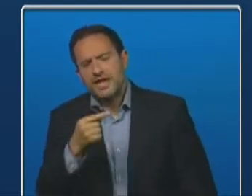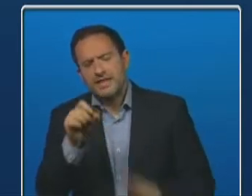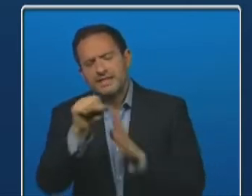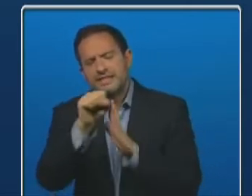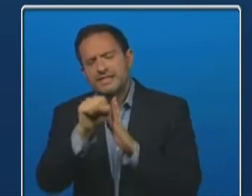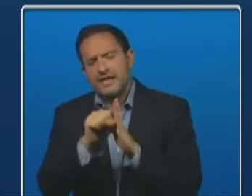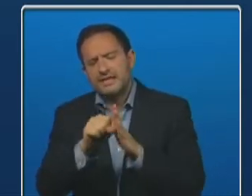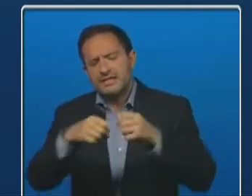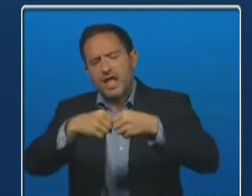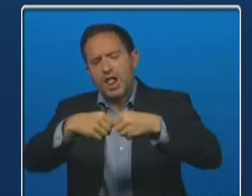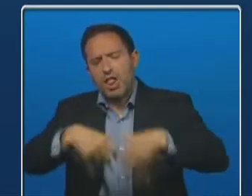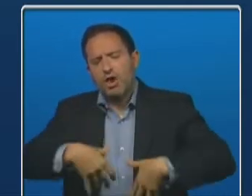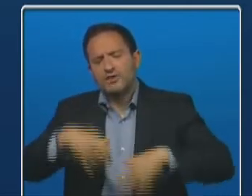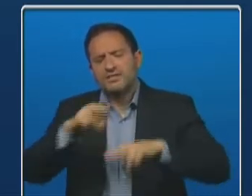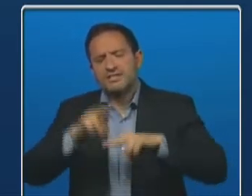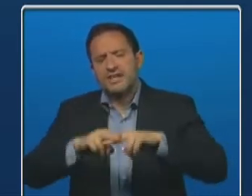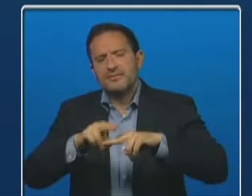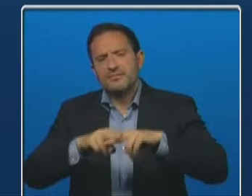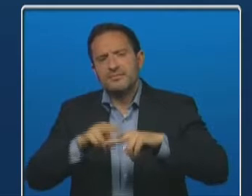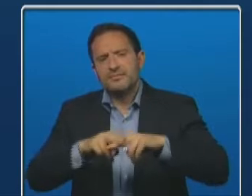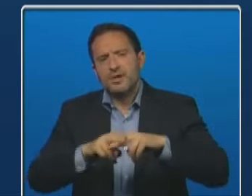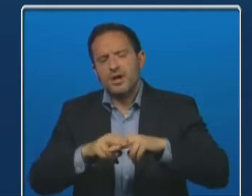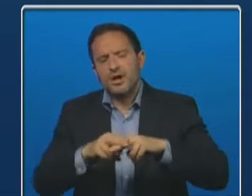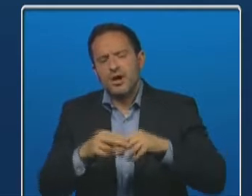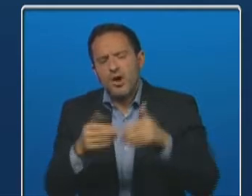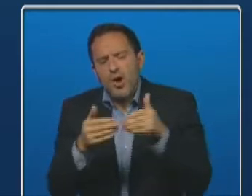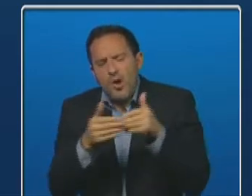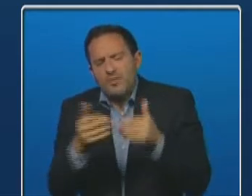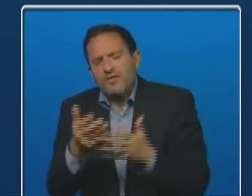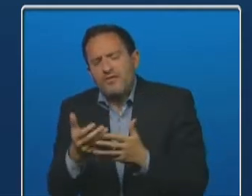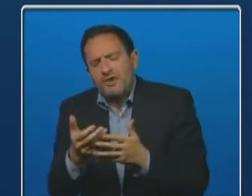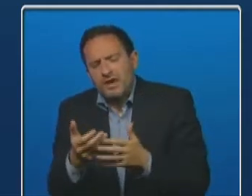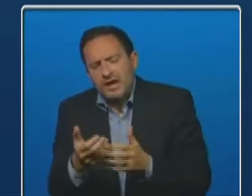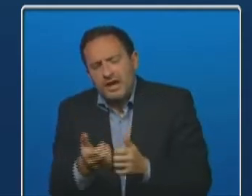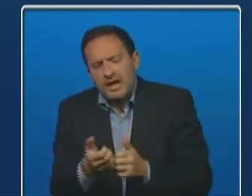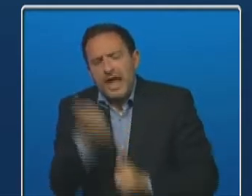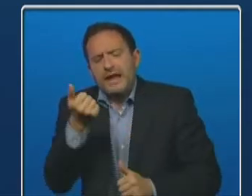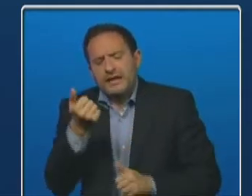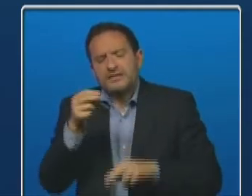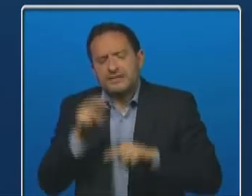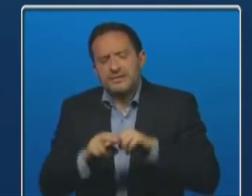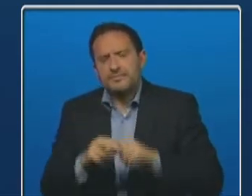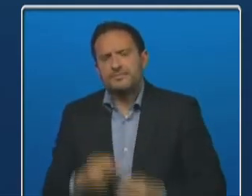that lost a seat or were on the verge of gaining a seat.